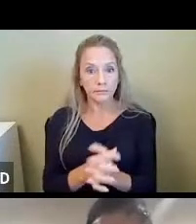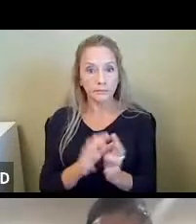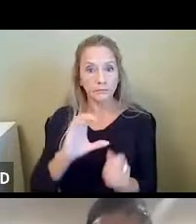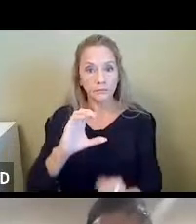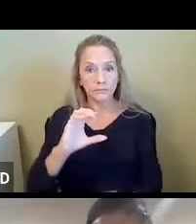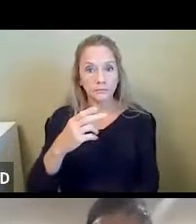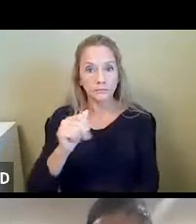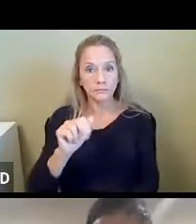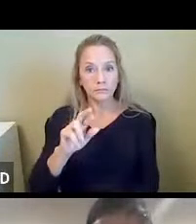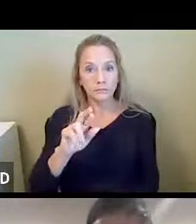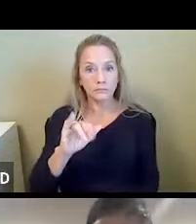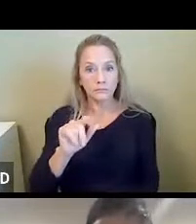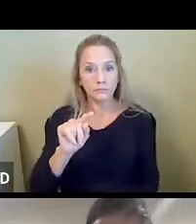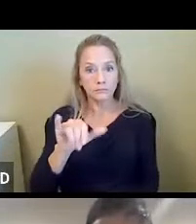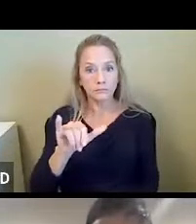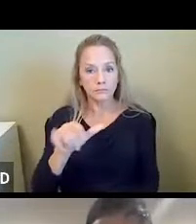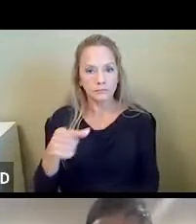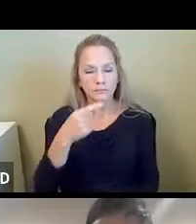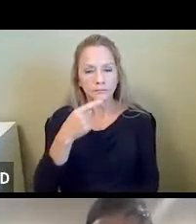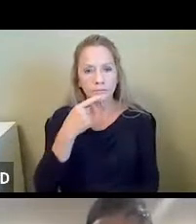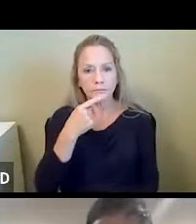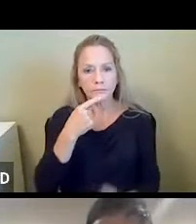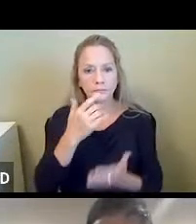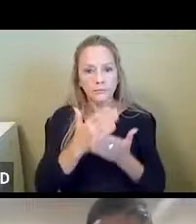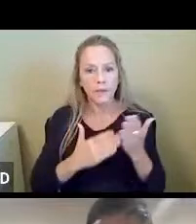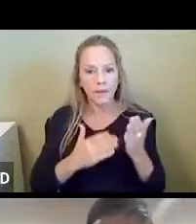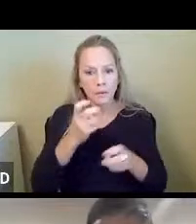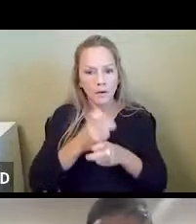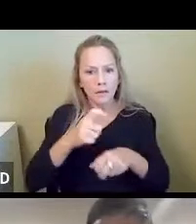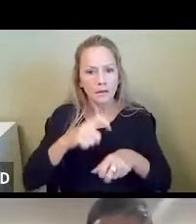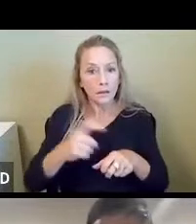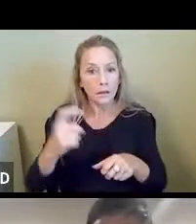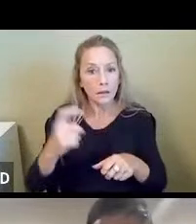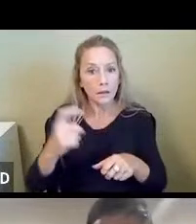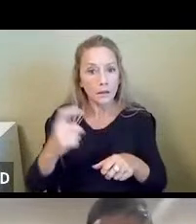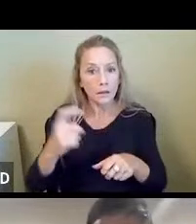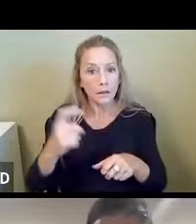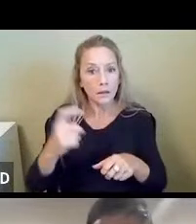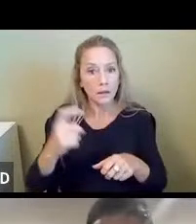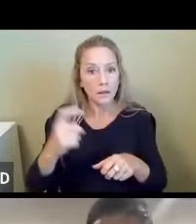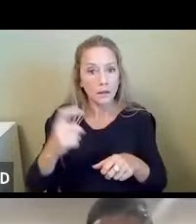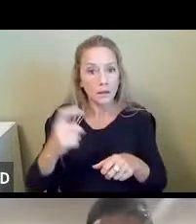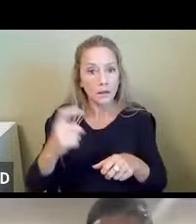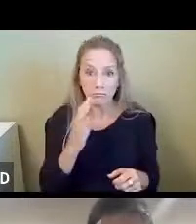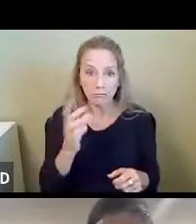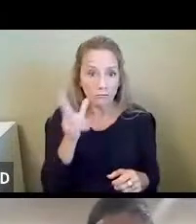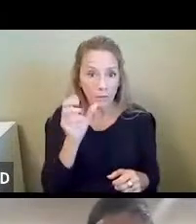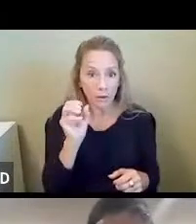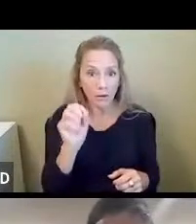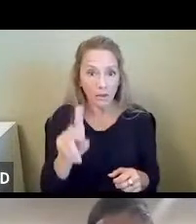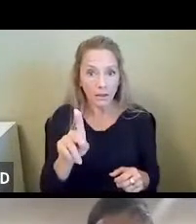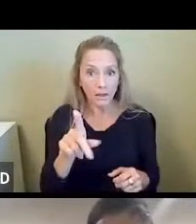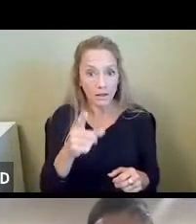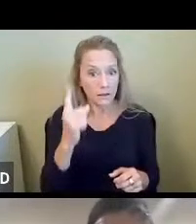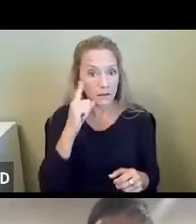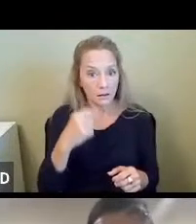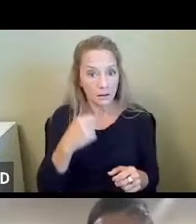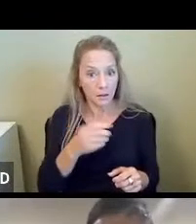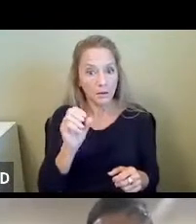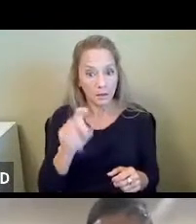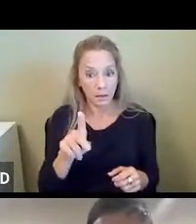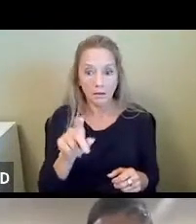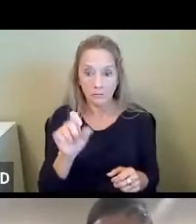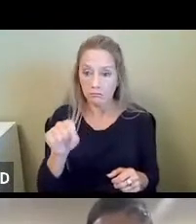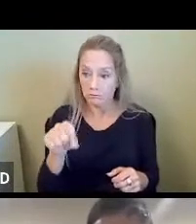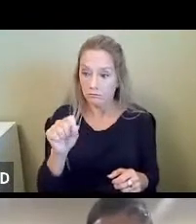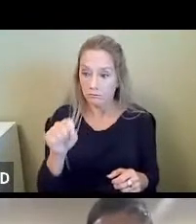Charity says that there's some difficulty hearing me. Am I coming through okay? Everybody hear me okay?